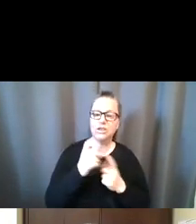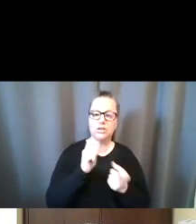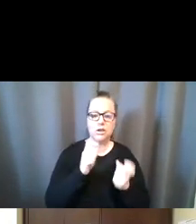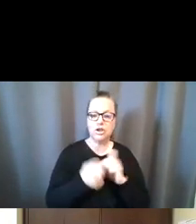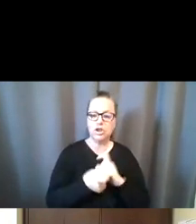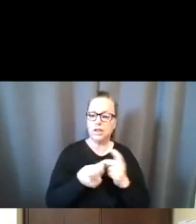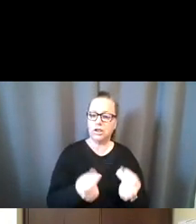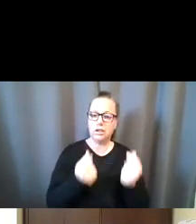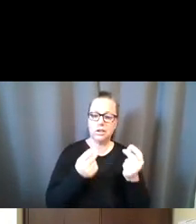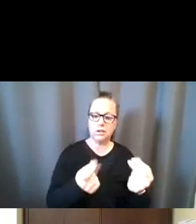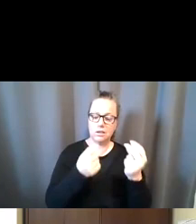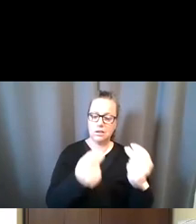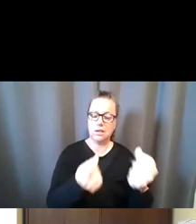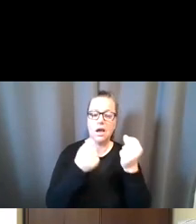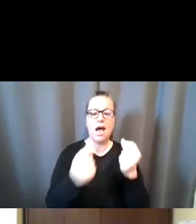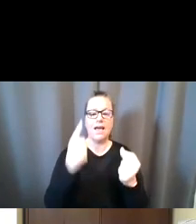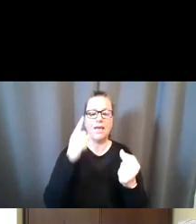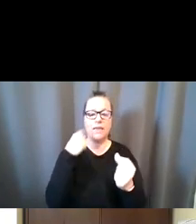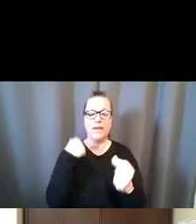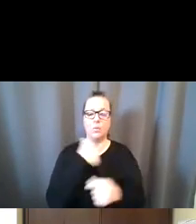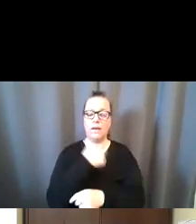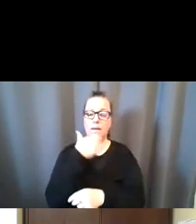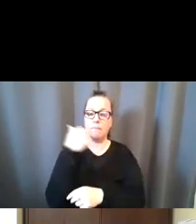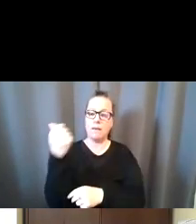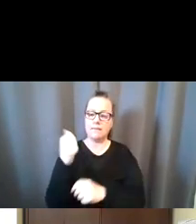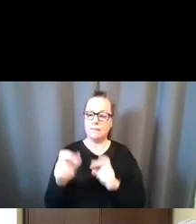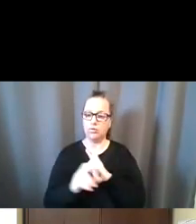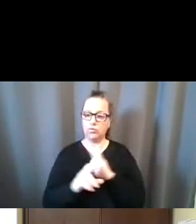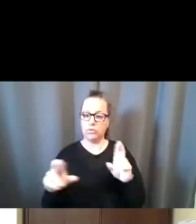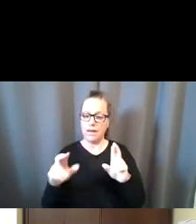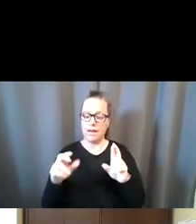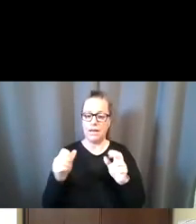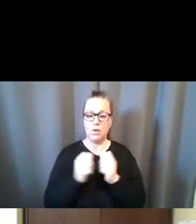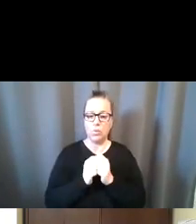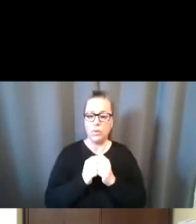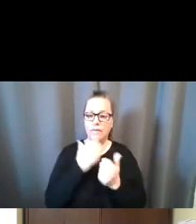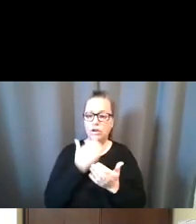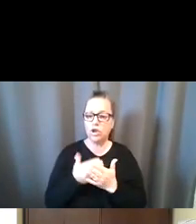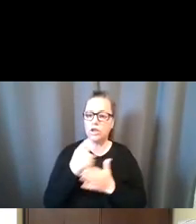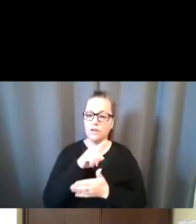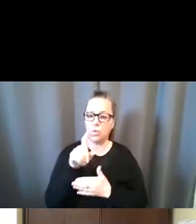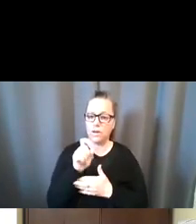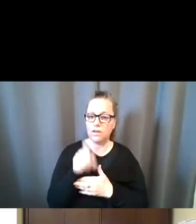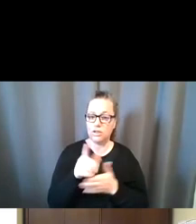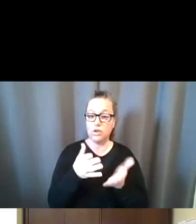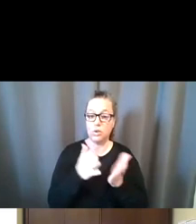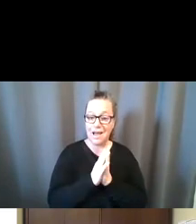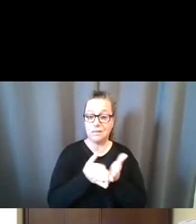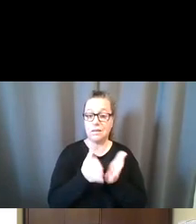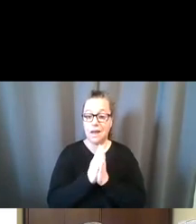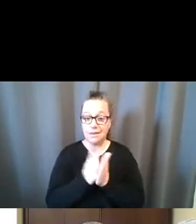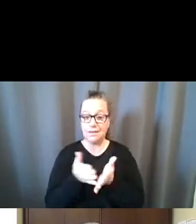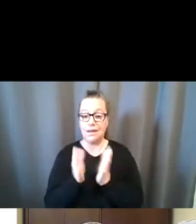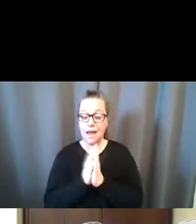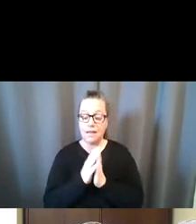as an agent of change, I think we can best equip ourselves with a great set of questions to ask and re-ask, because